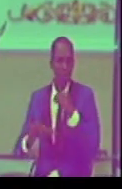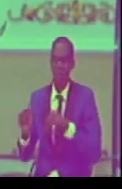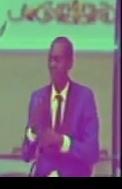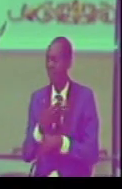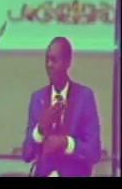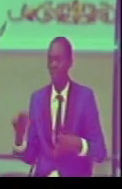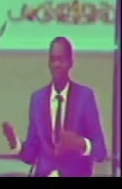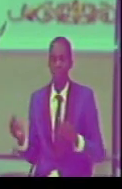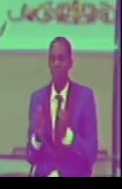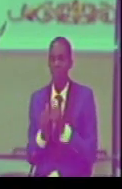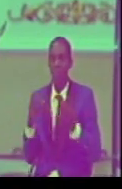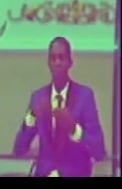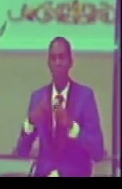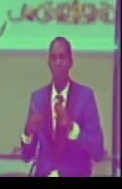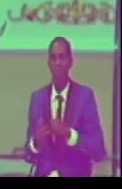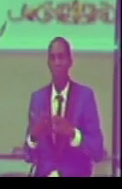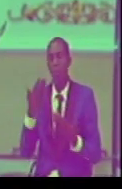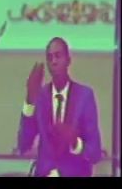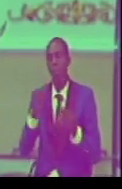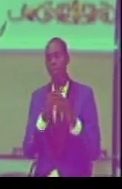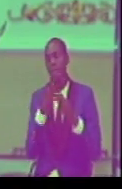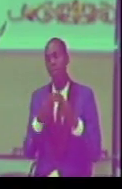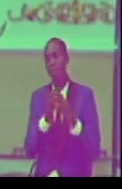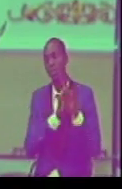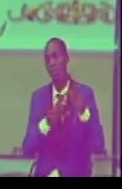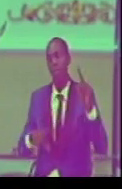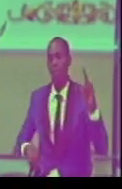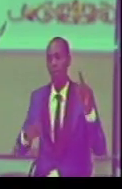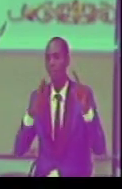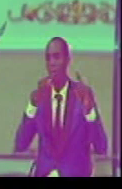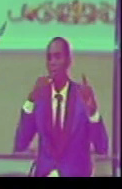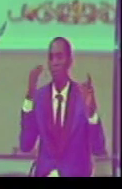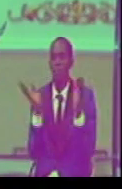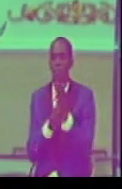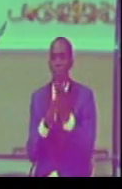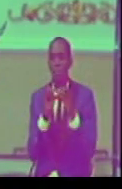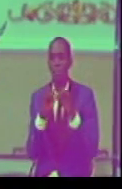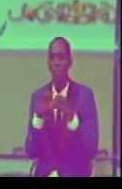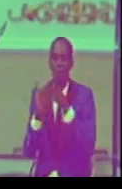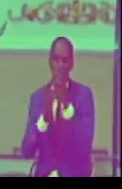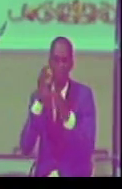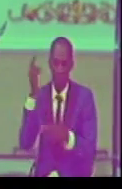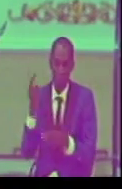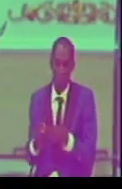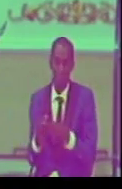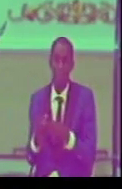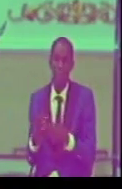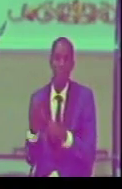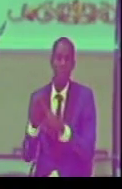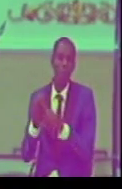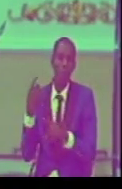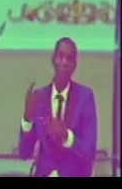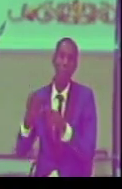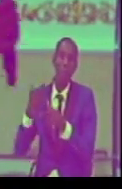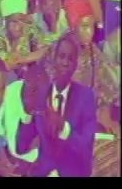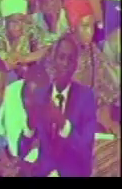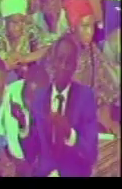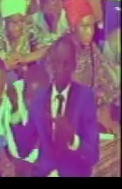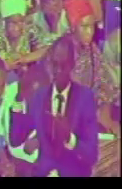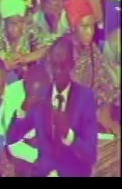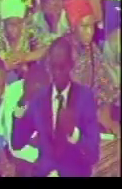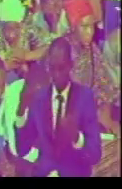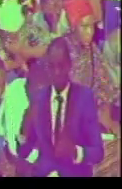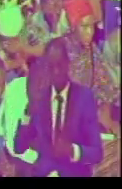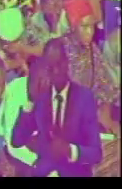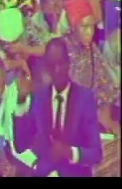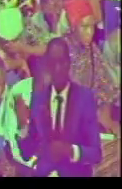eat anything I like and I will not have any problem. May the name of the Lord be praised in Jesus' name. From then